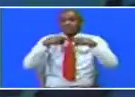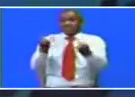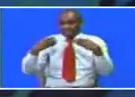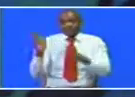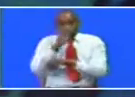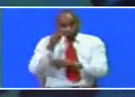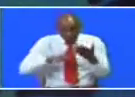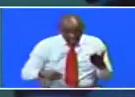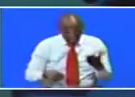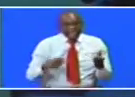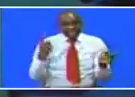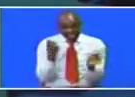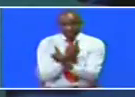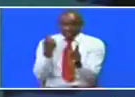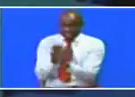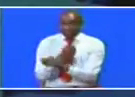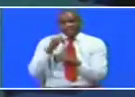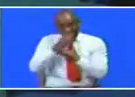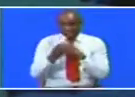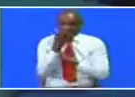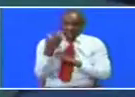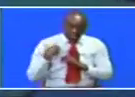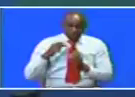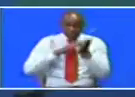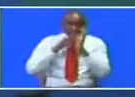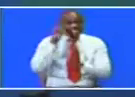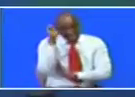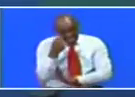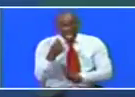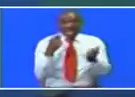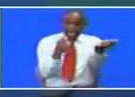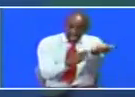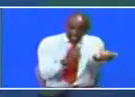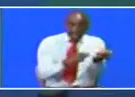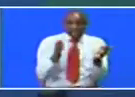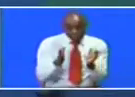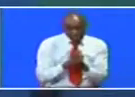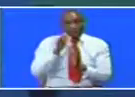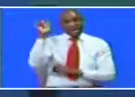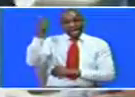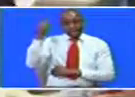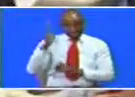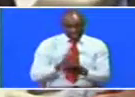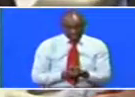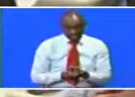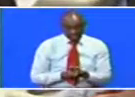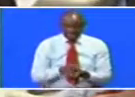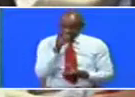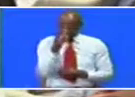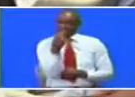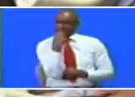used in some pilot implementation projects in Kenya, in Ghana, and in Malawi. The